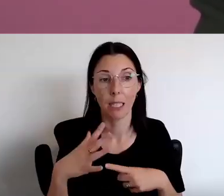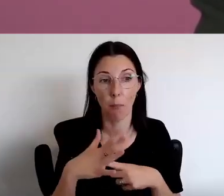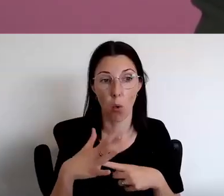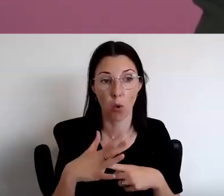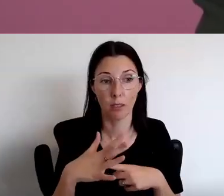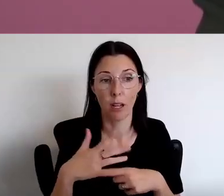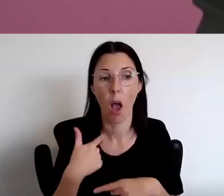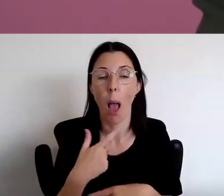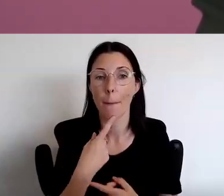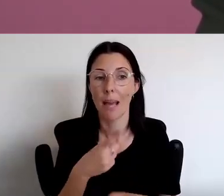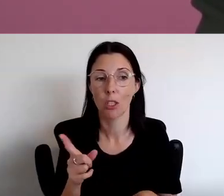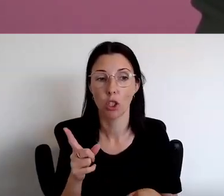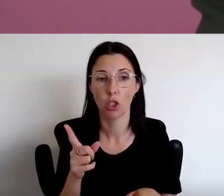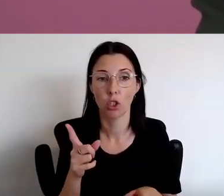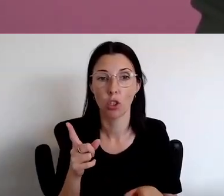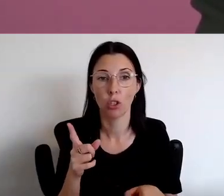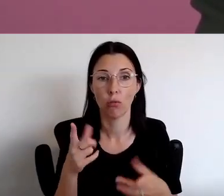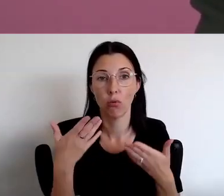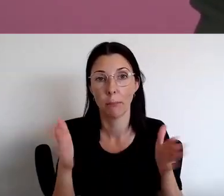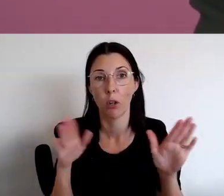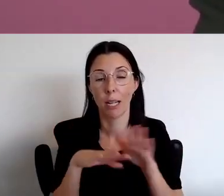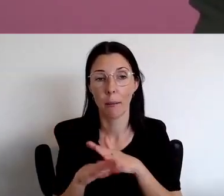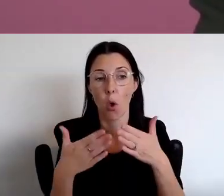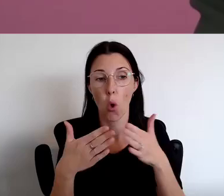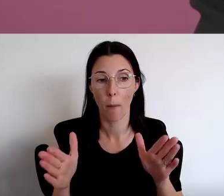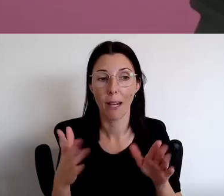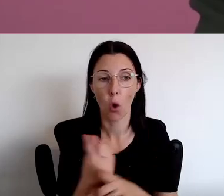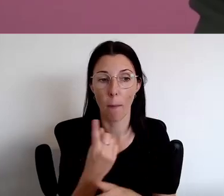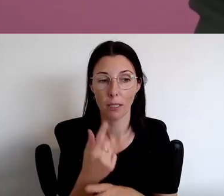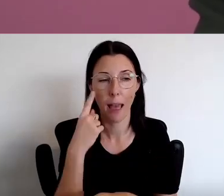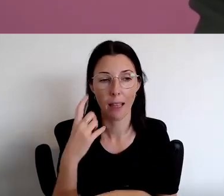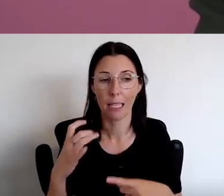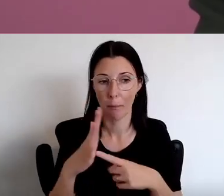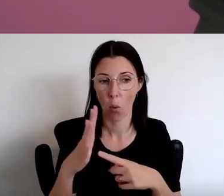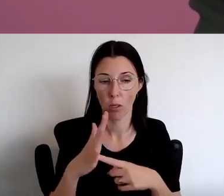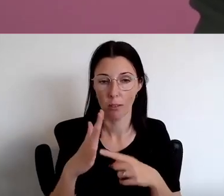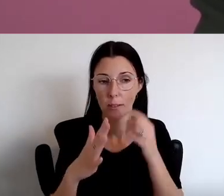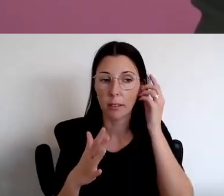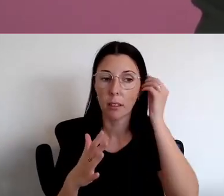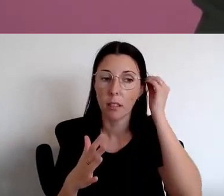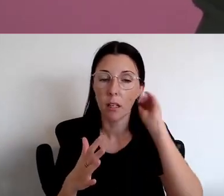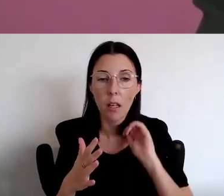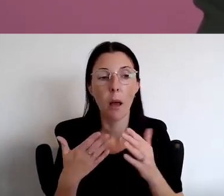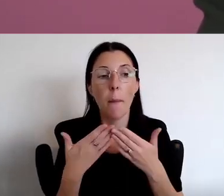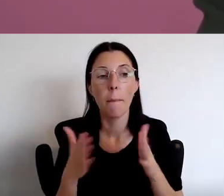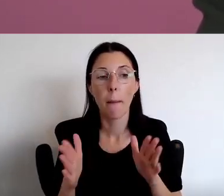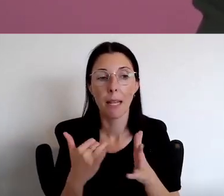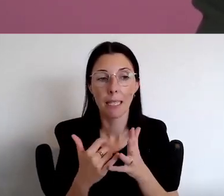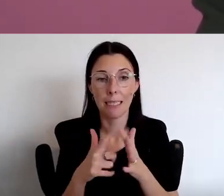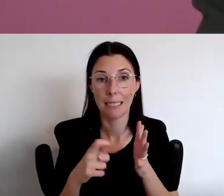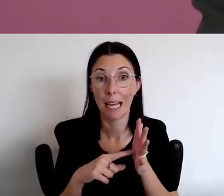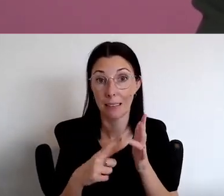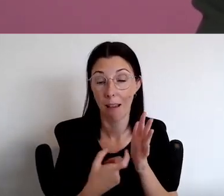mentioned transparency in my opening remarks, and it's incredibly important that, to the extent possible, public sector agencies and bodies can